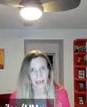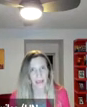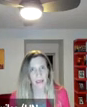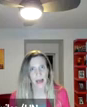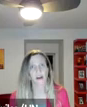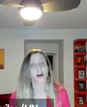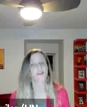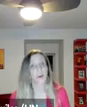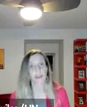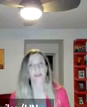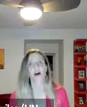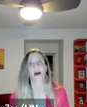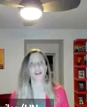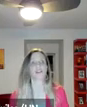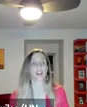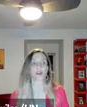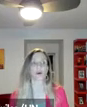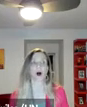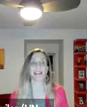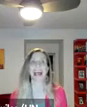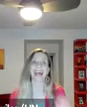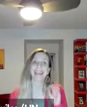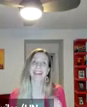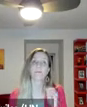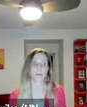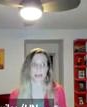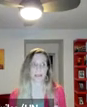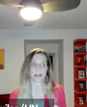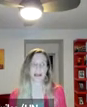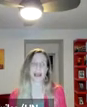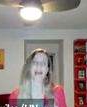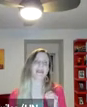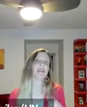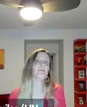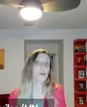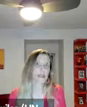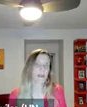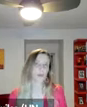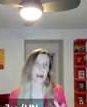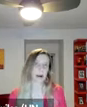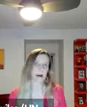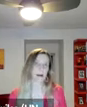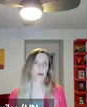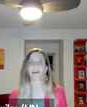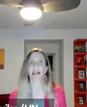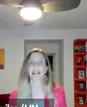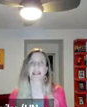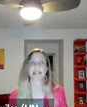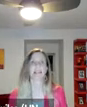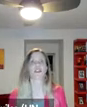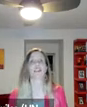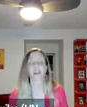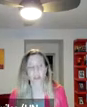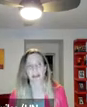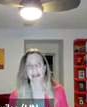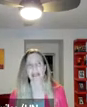criticality of our focus on gender equality at this moment. At this moment where COVID-19